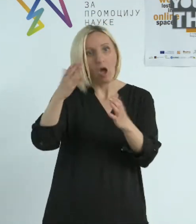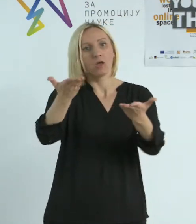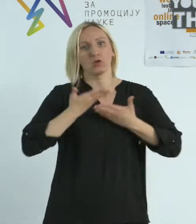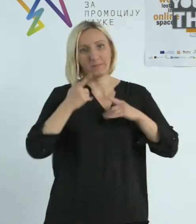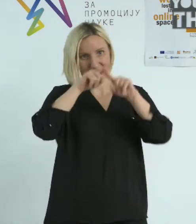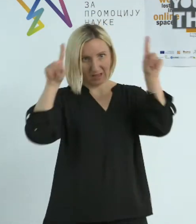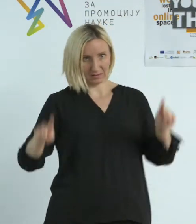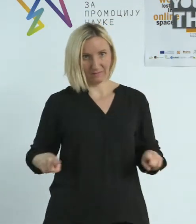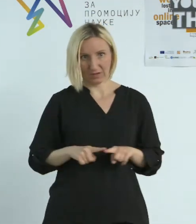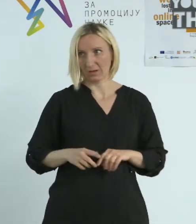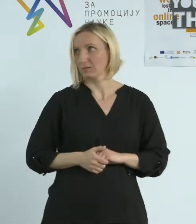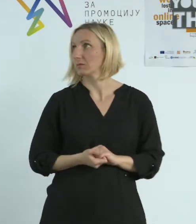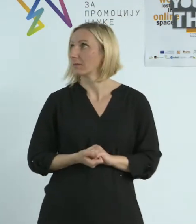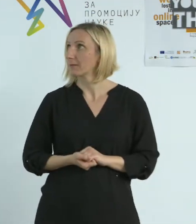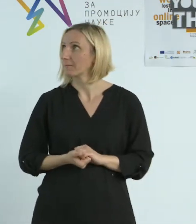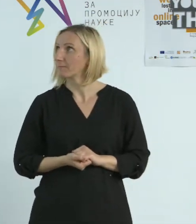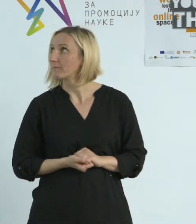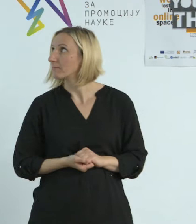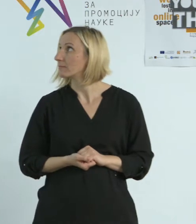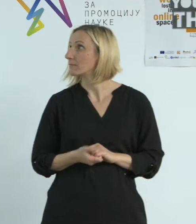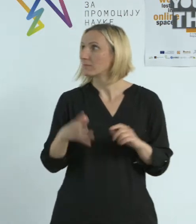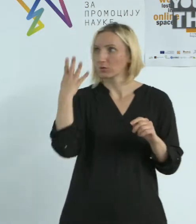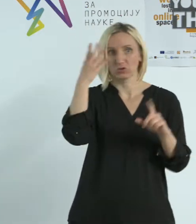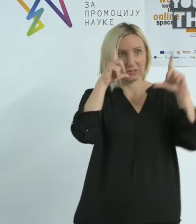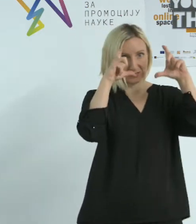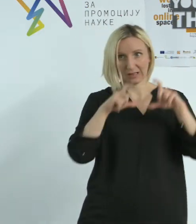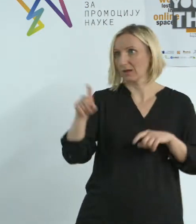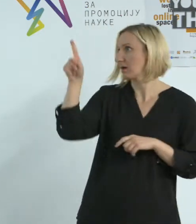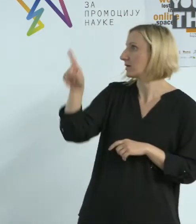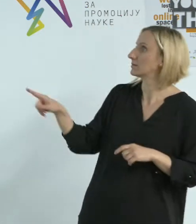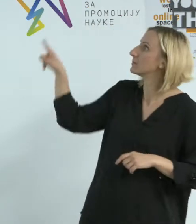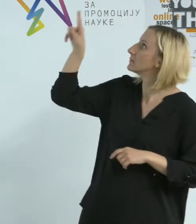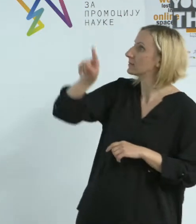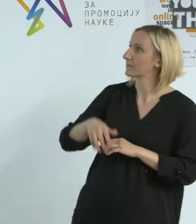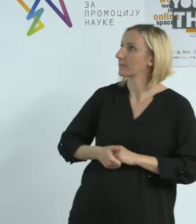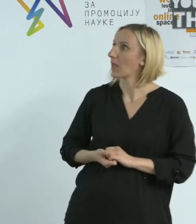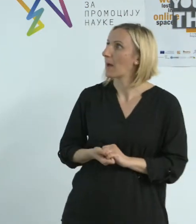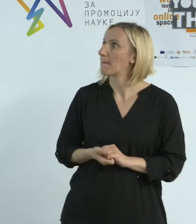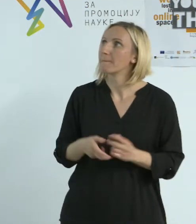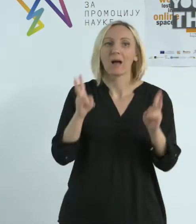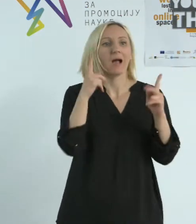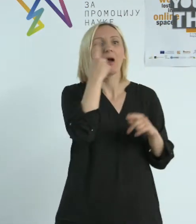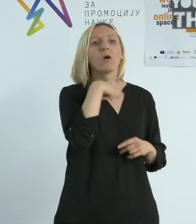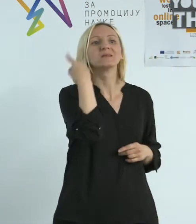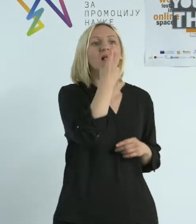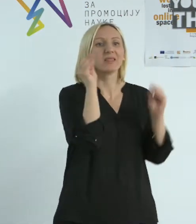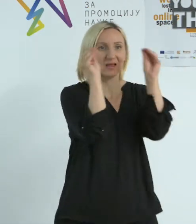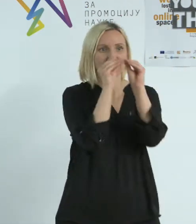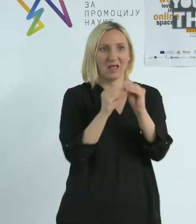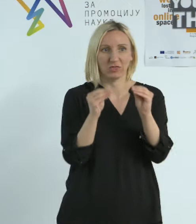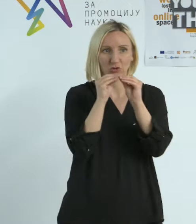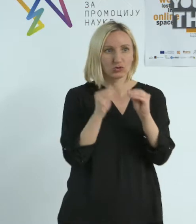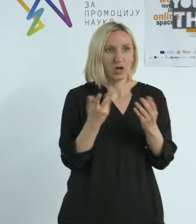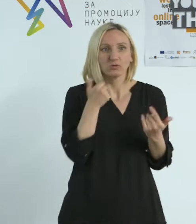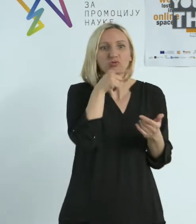Okay. These are some pictures. Okay, go. The 4 pictures are 4. These are some pictures of the contents that were included in